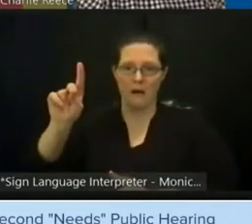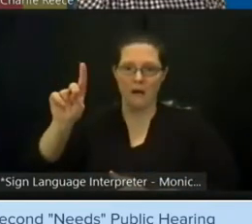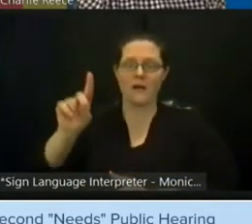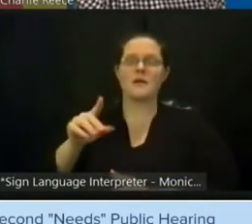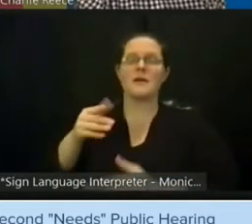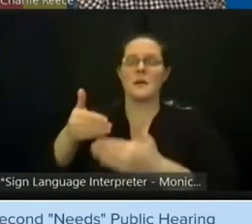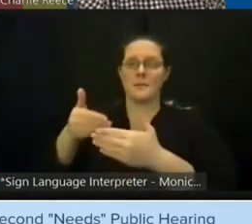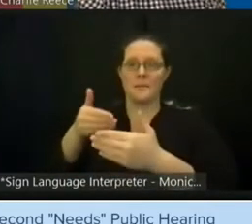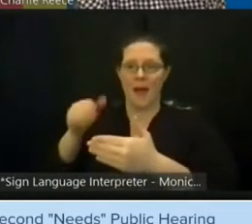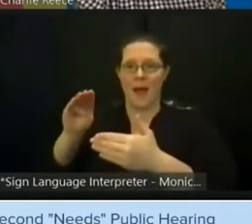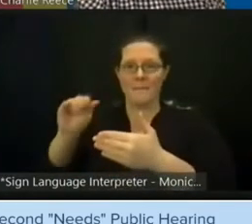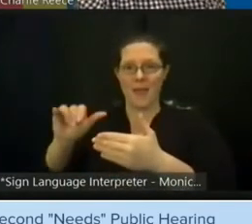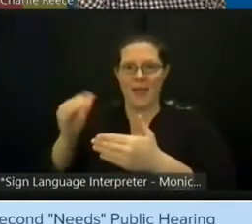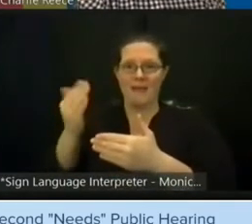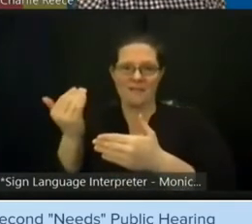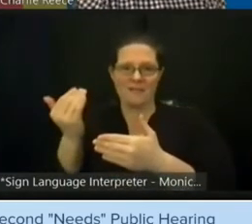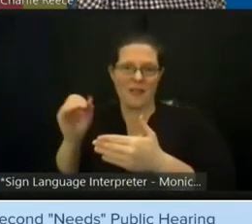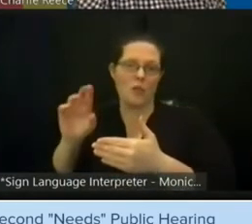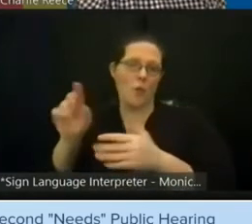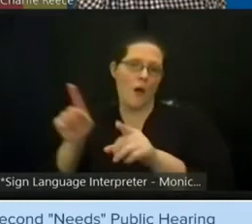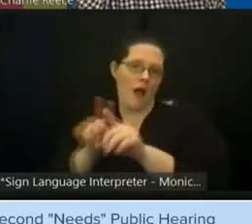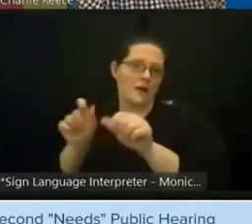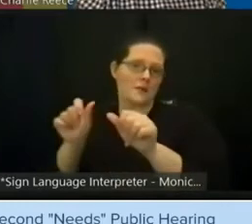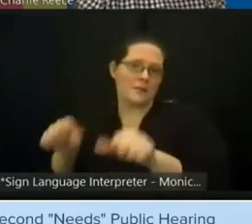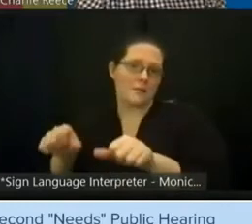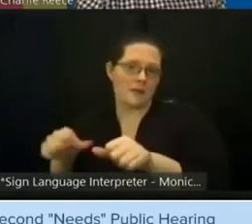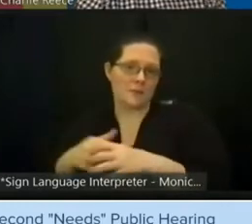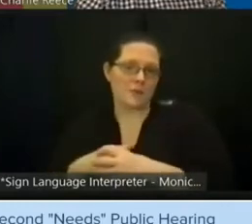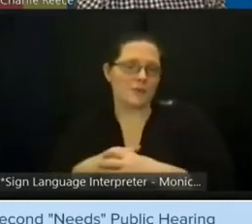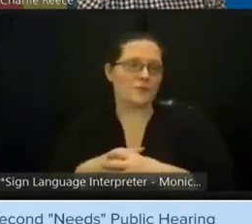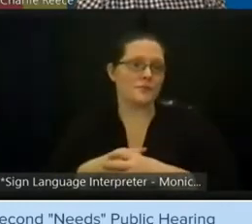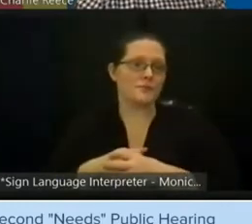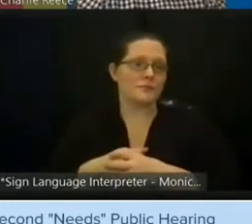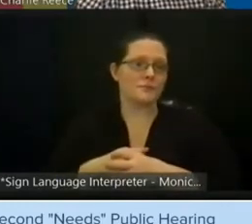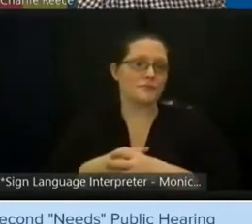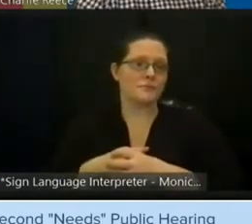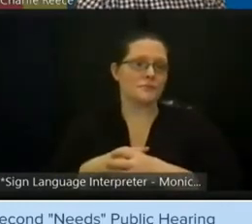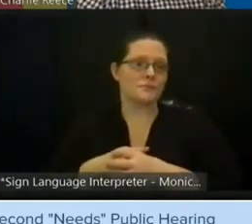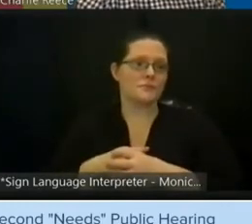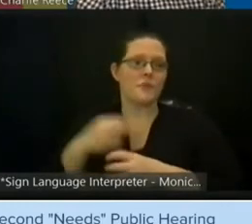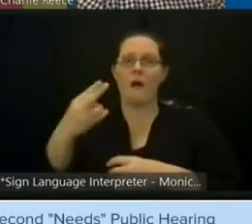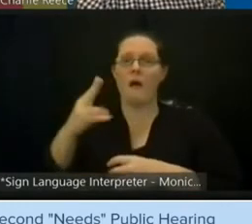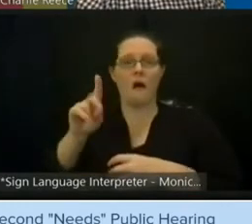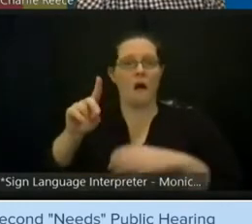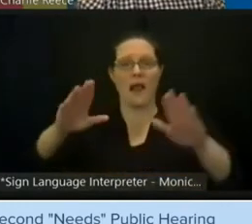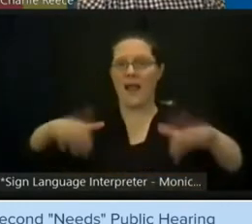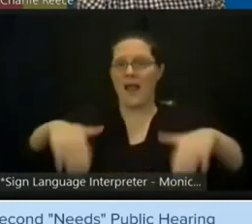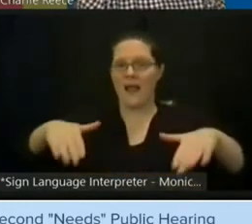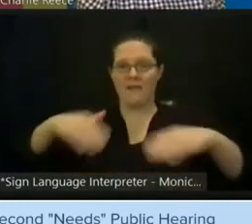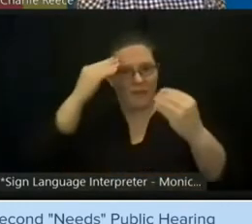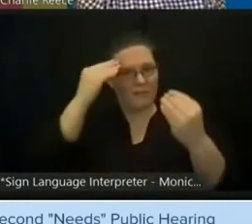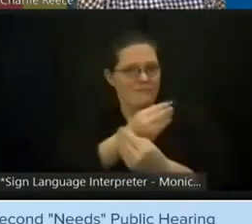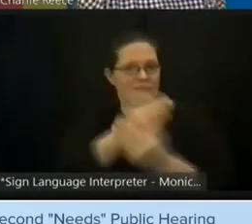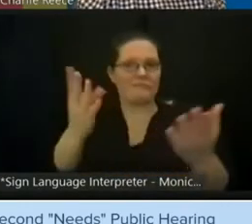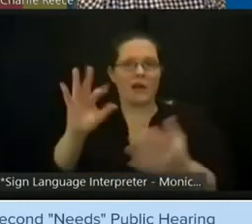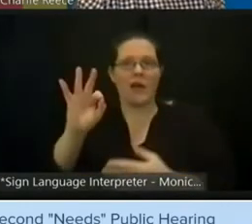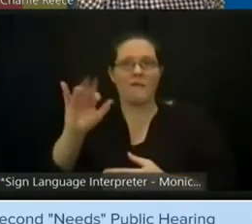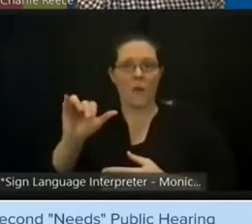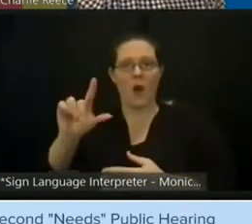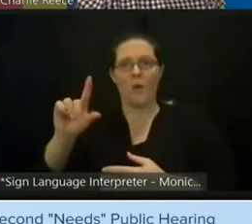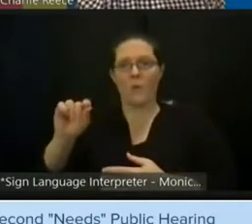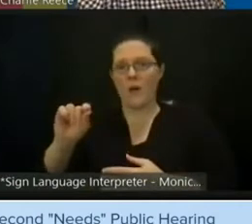15th or as applicable. HUD has not yet announced the FY 2021